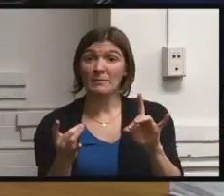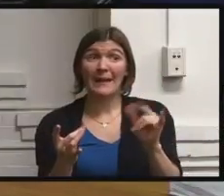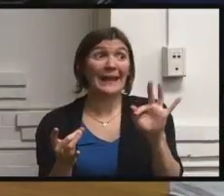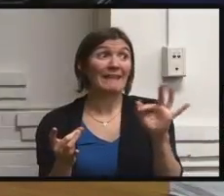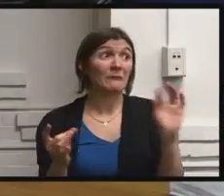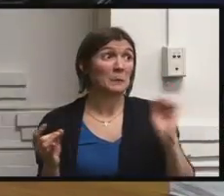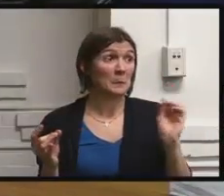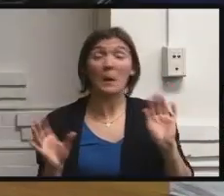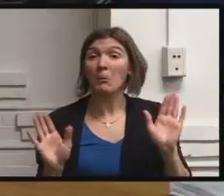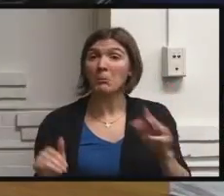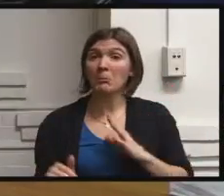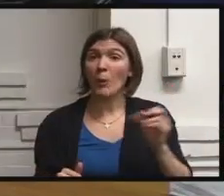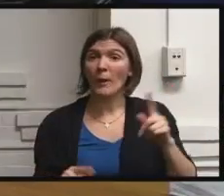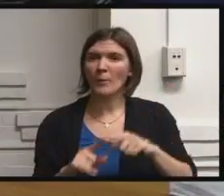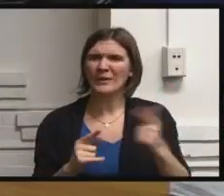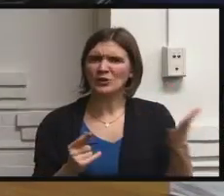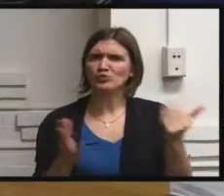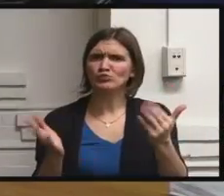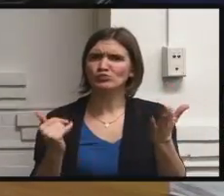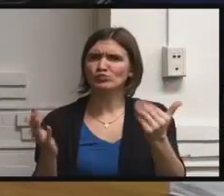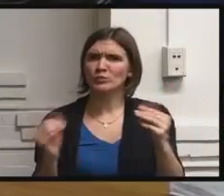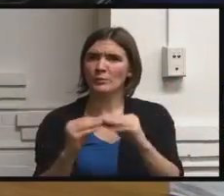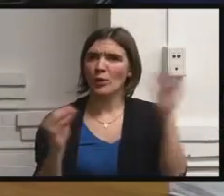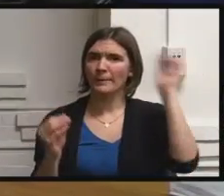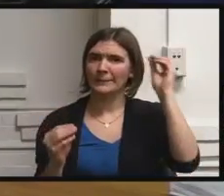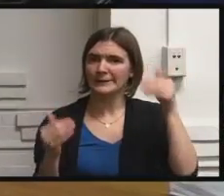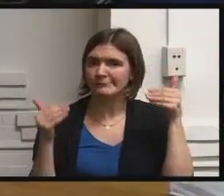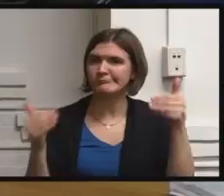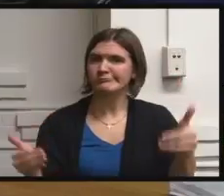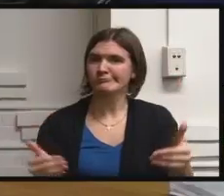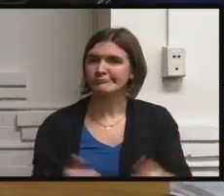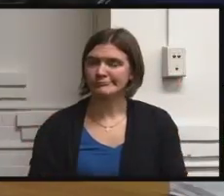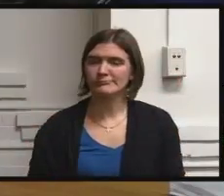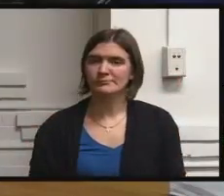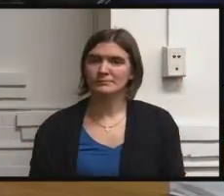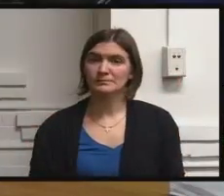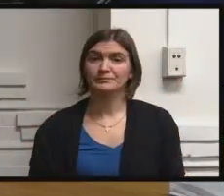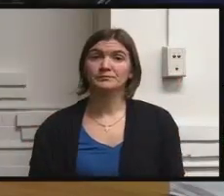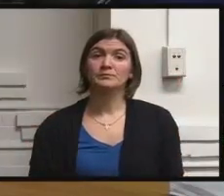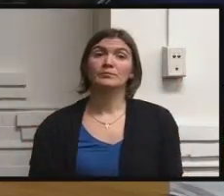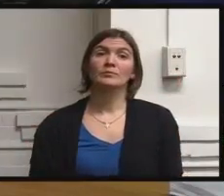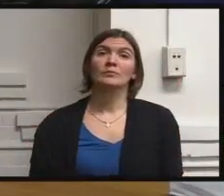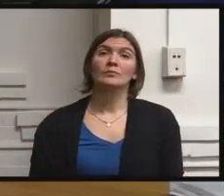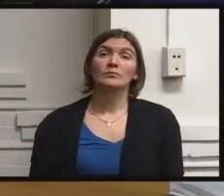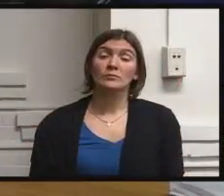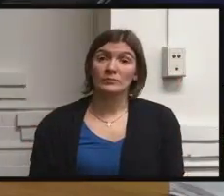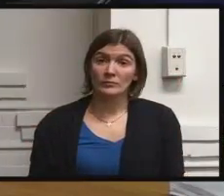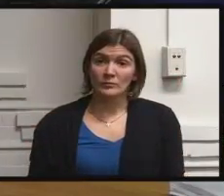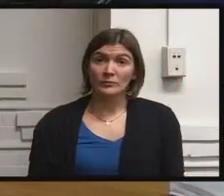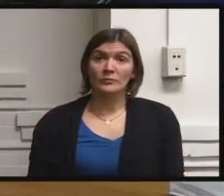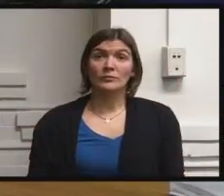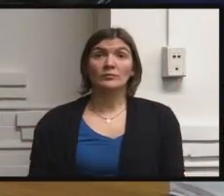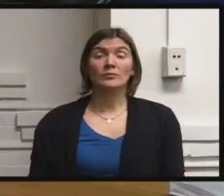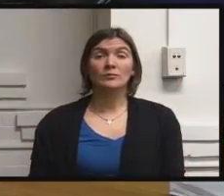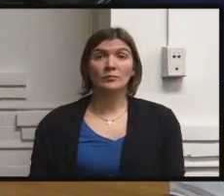any, about how to proceed. And our goal, I think, has been